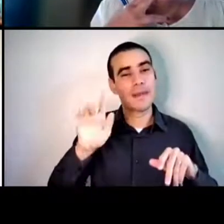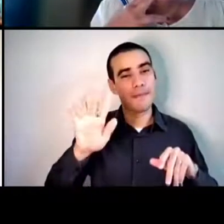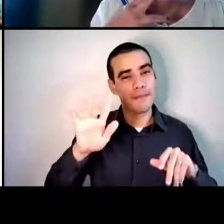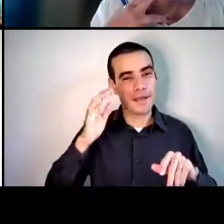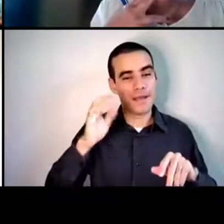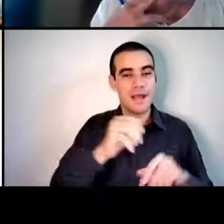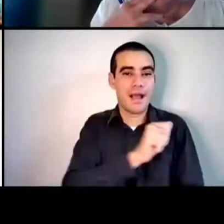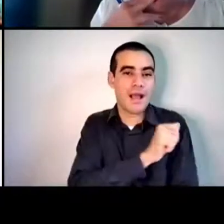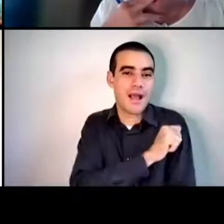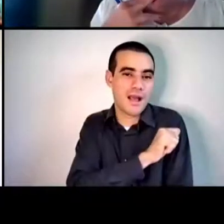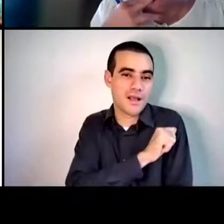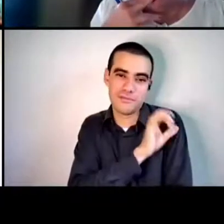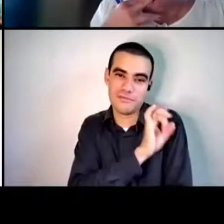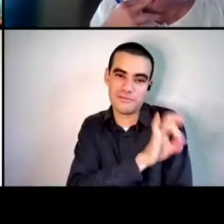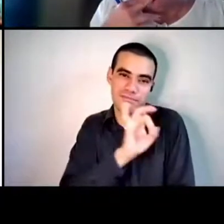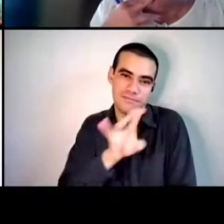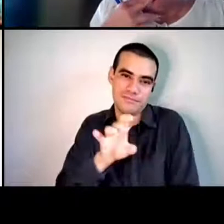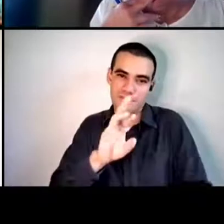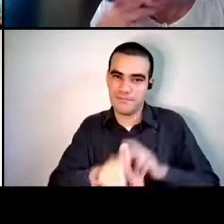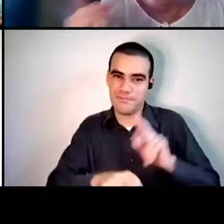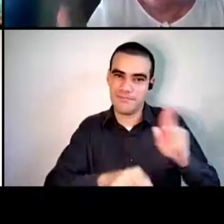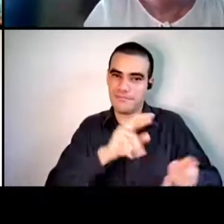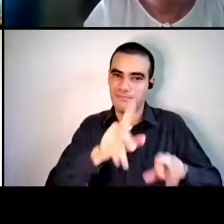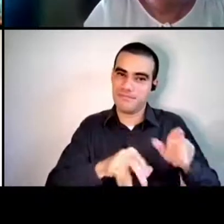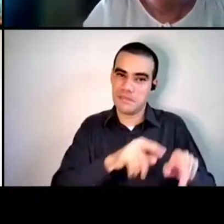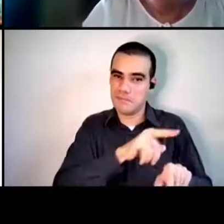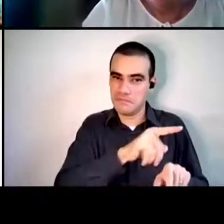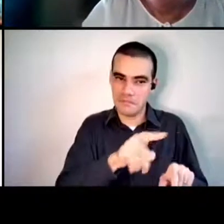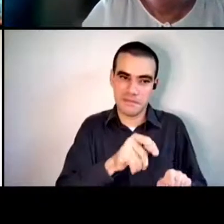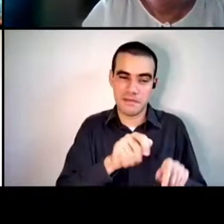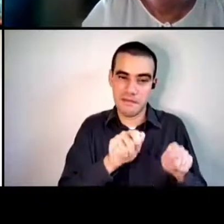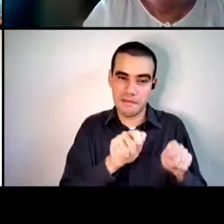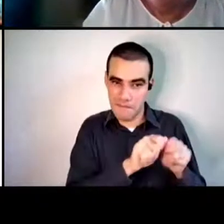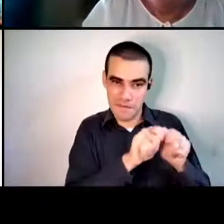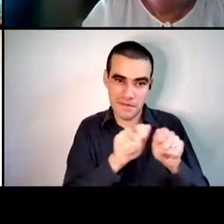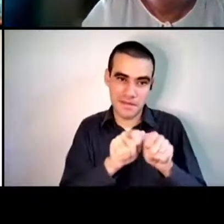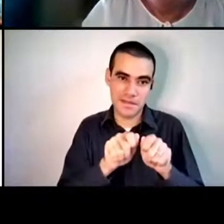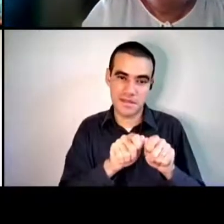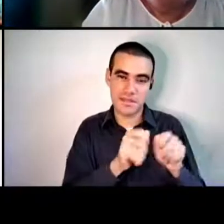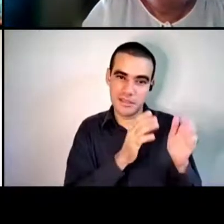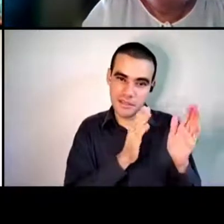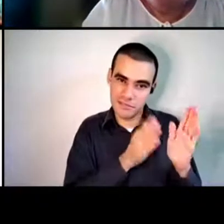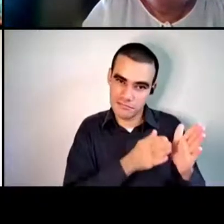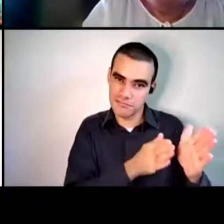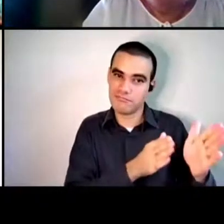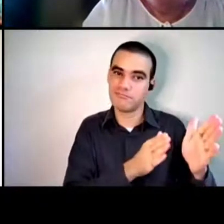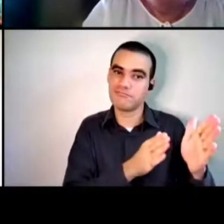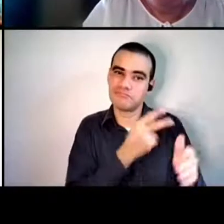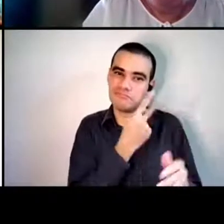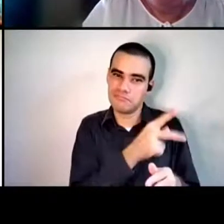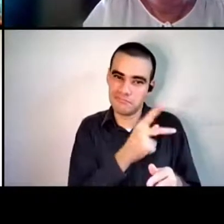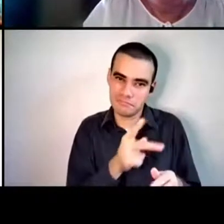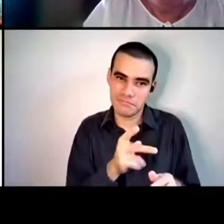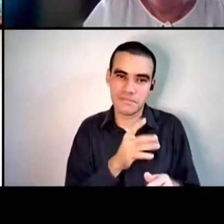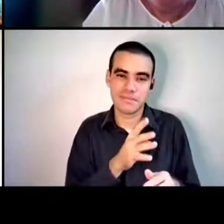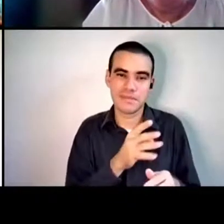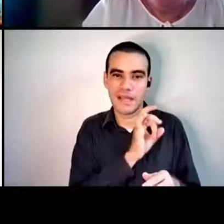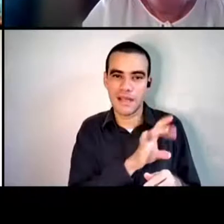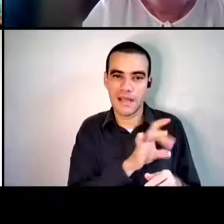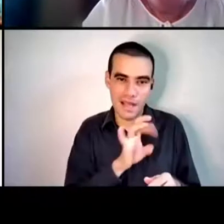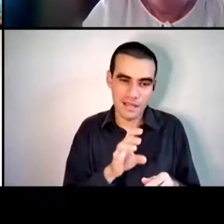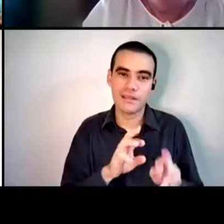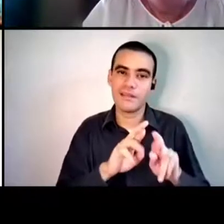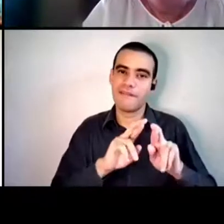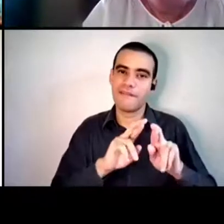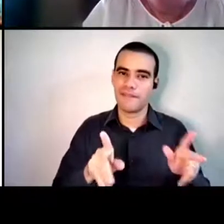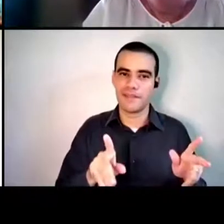have, but every student is a student. Of course, that in a certain parameters, an individual knowledge